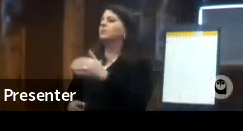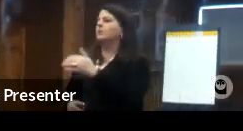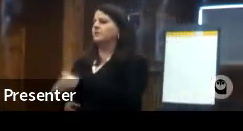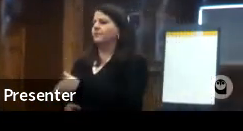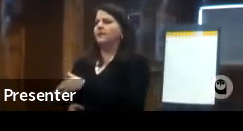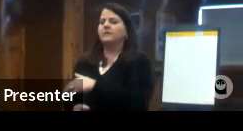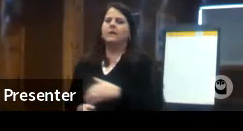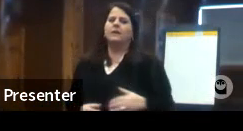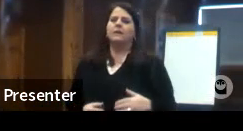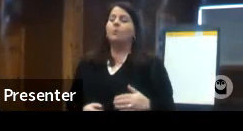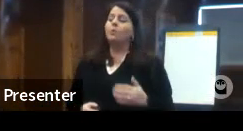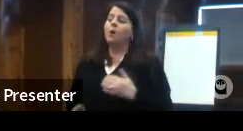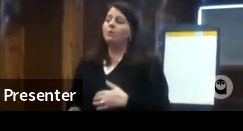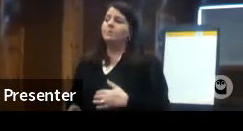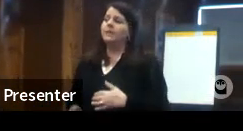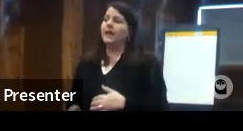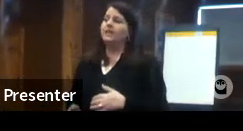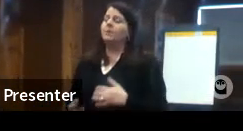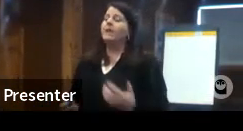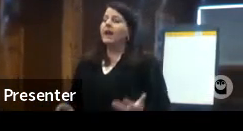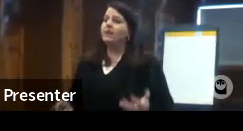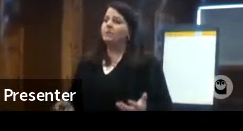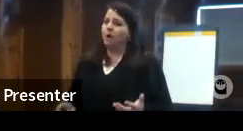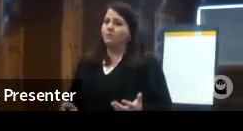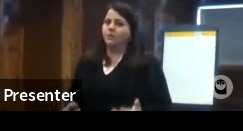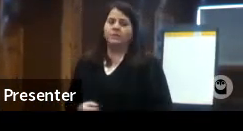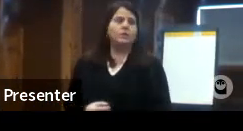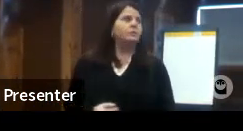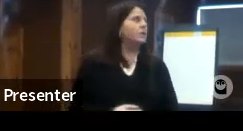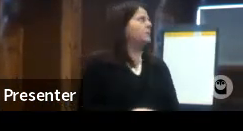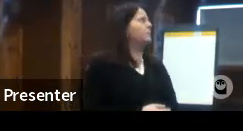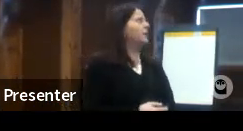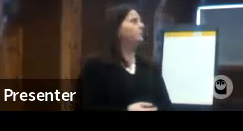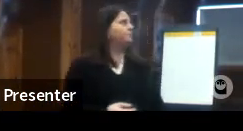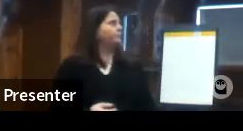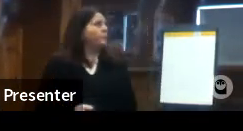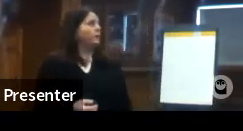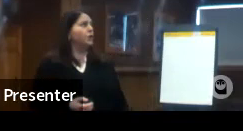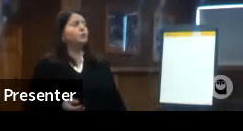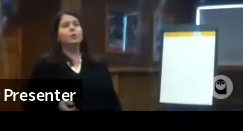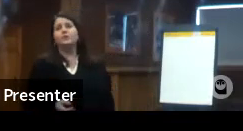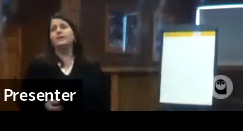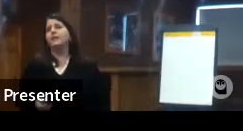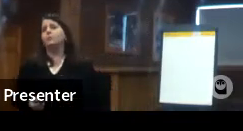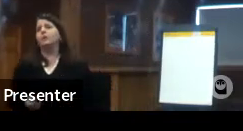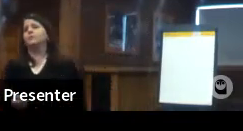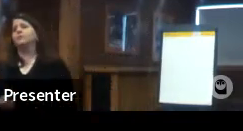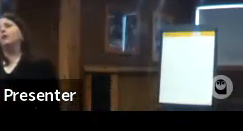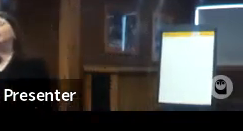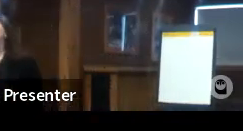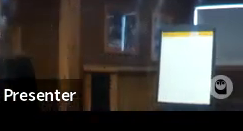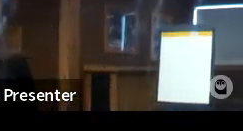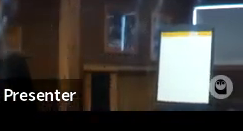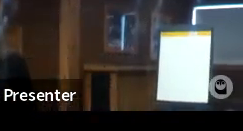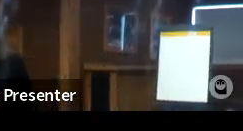facts, that was going to suffice. That won't always be the case, but we have other options. So just keep that in mind. Shelter workers and